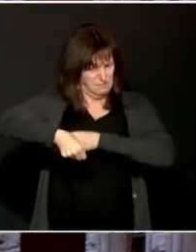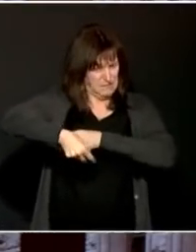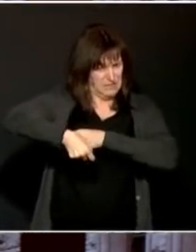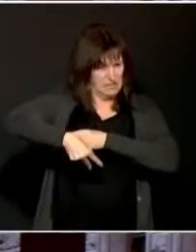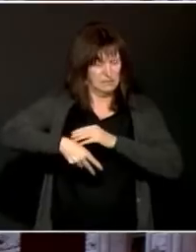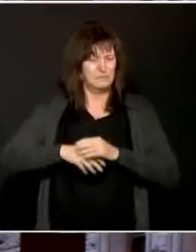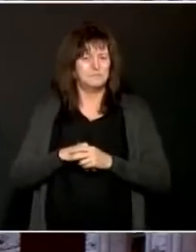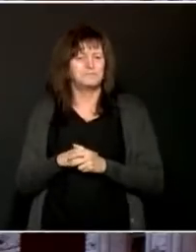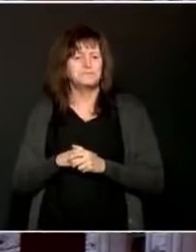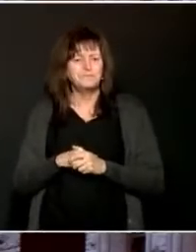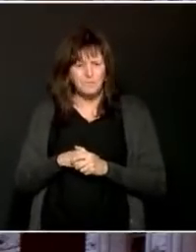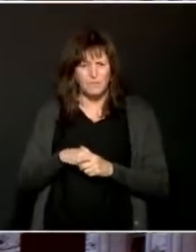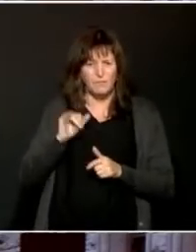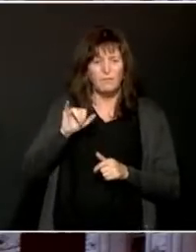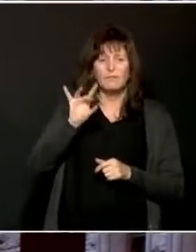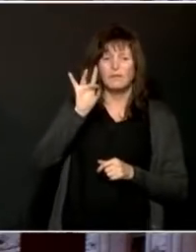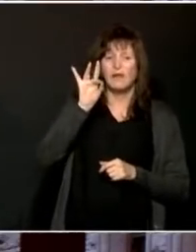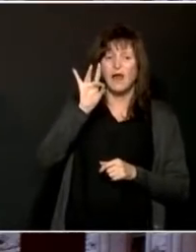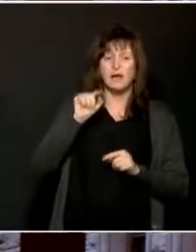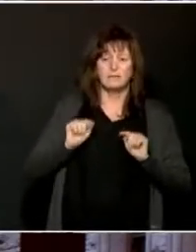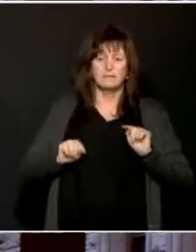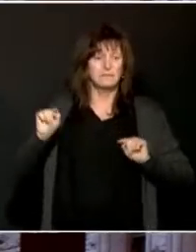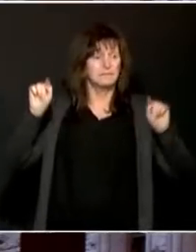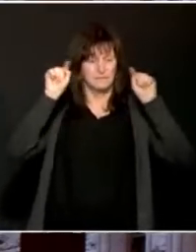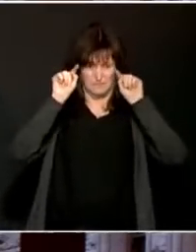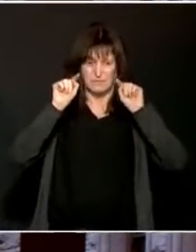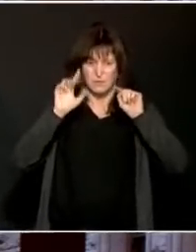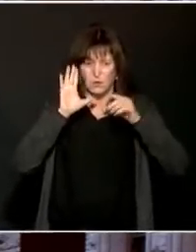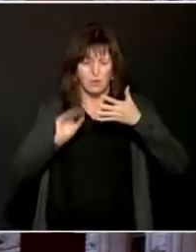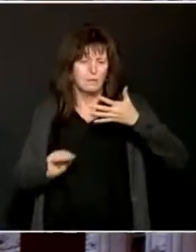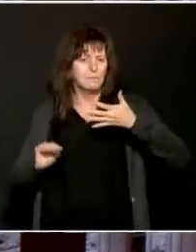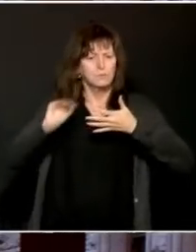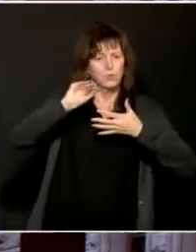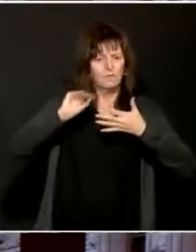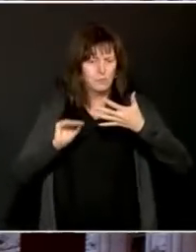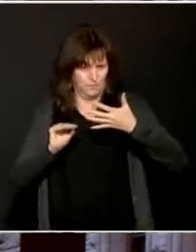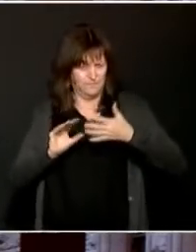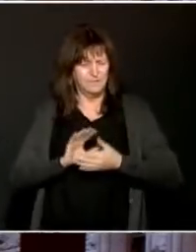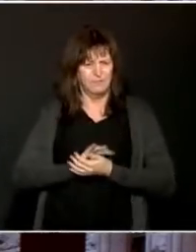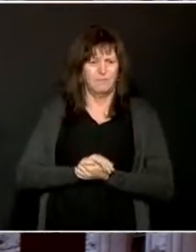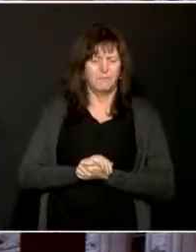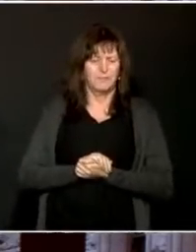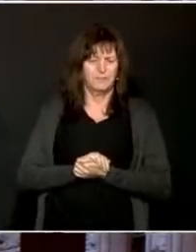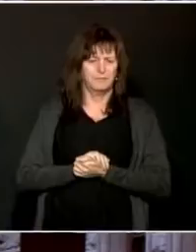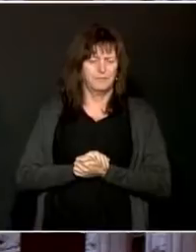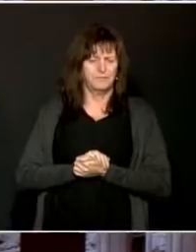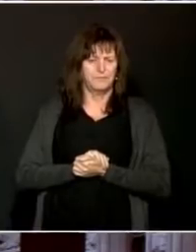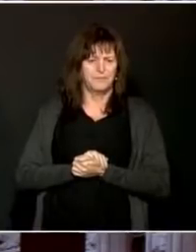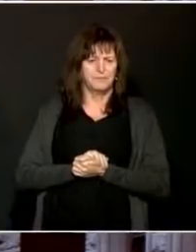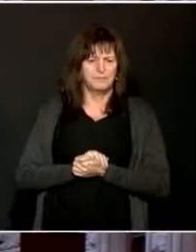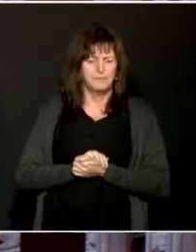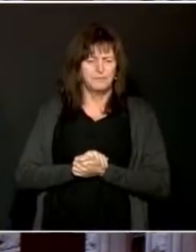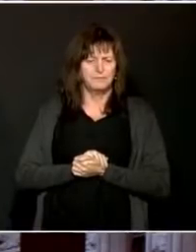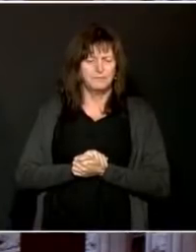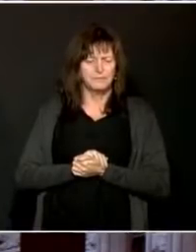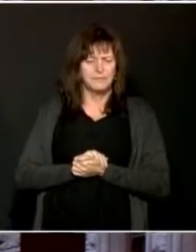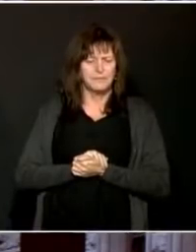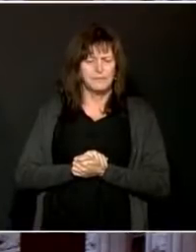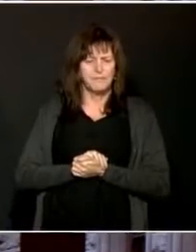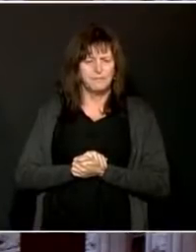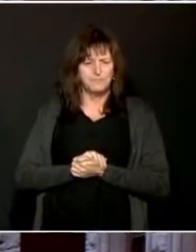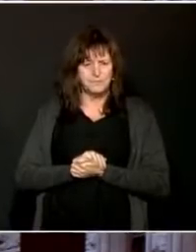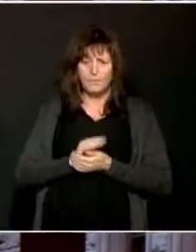total, were in movement on the framework as of midnight last night. And while some regions had some improvement